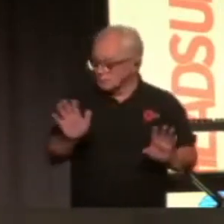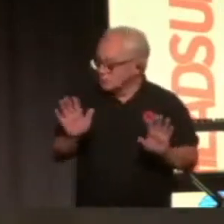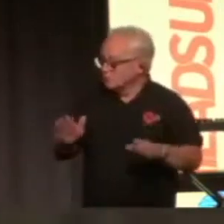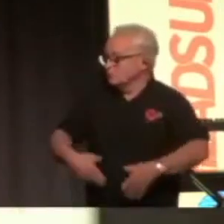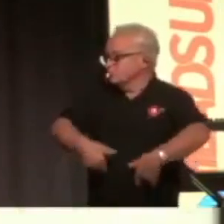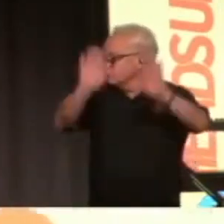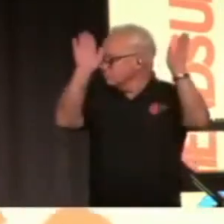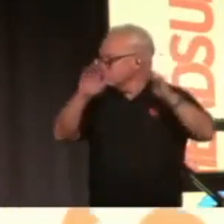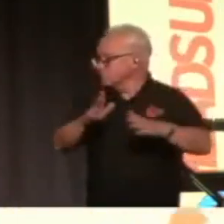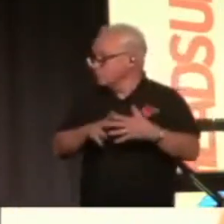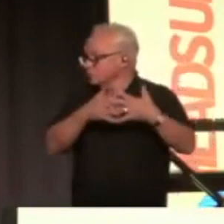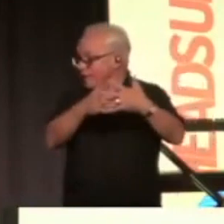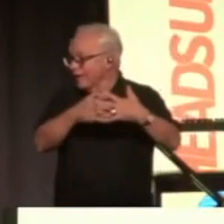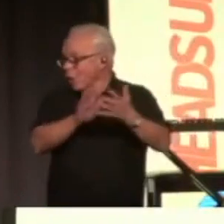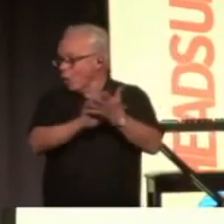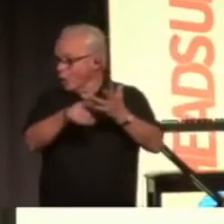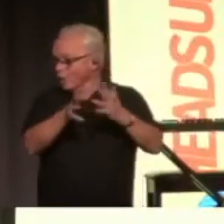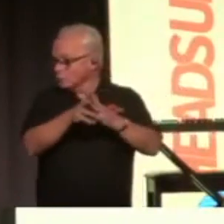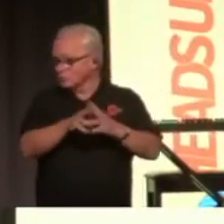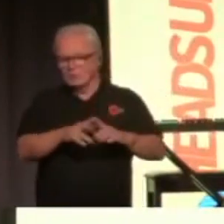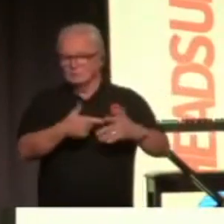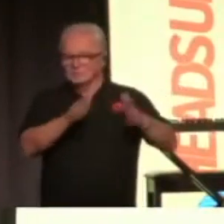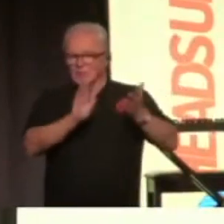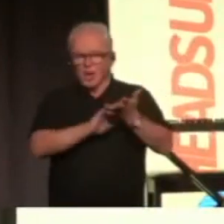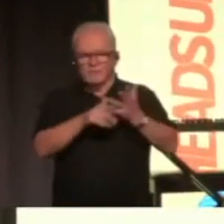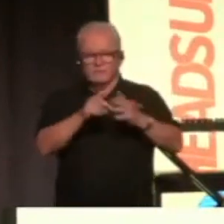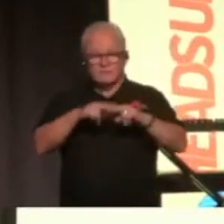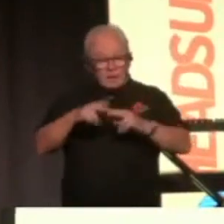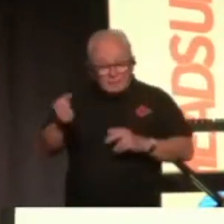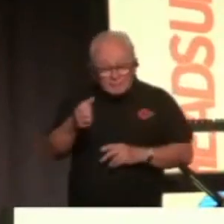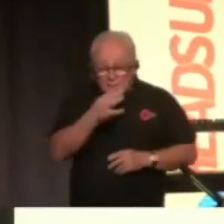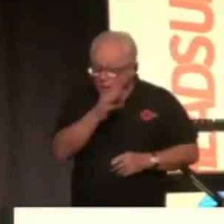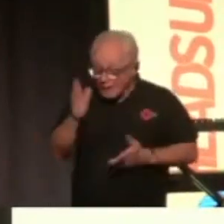And we huff. Hands up, who've huffed?